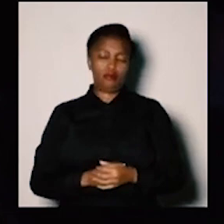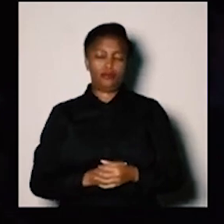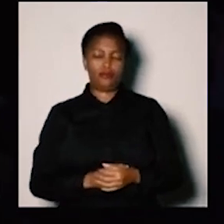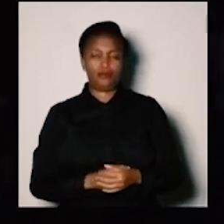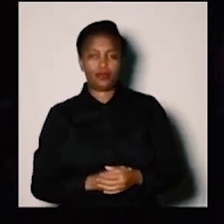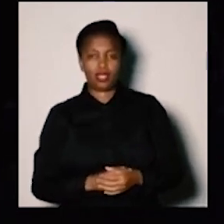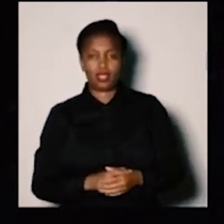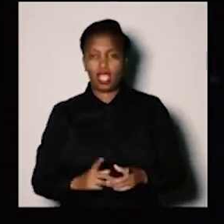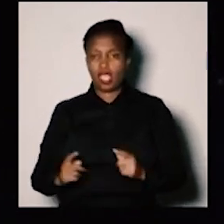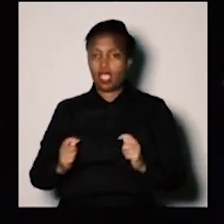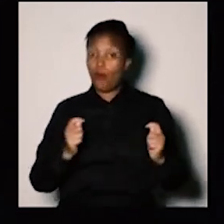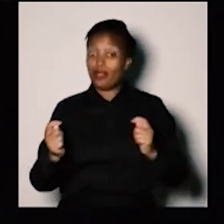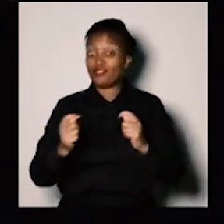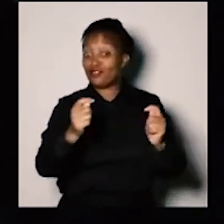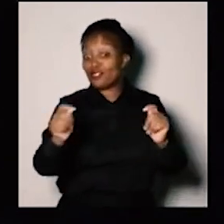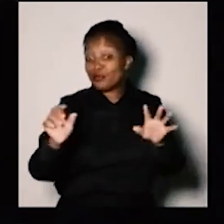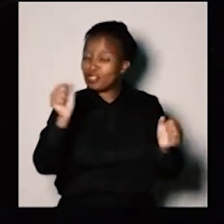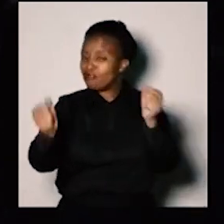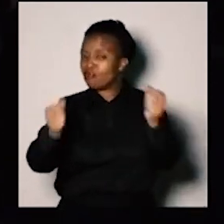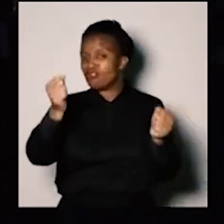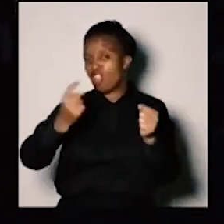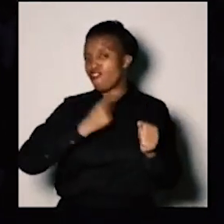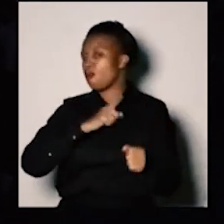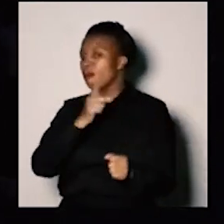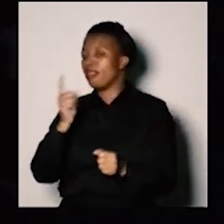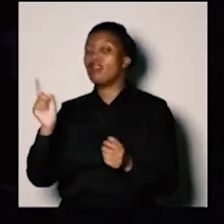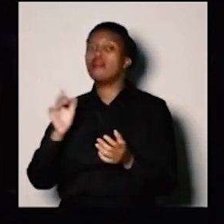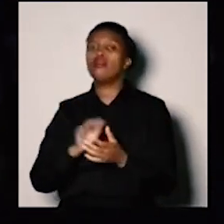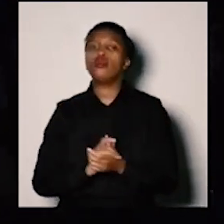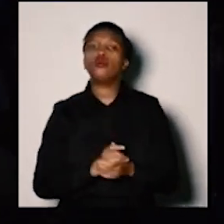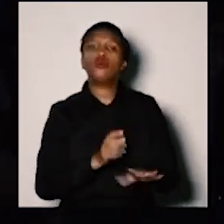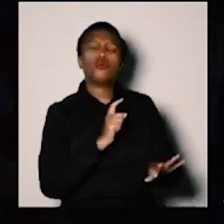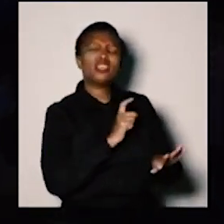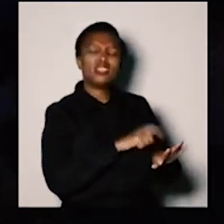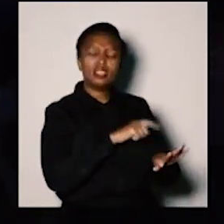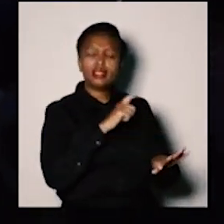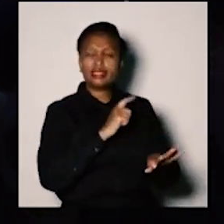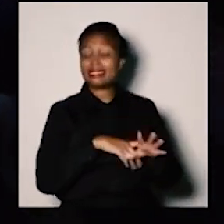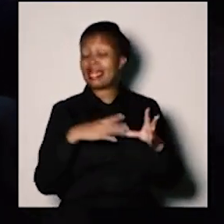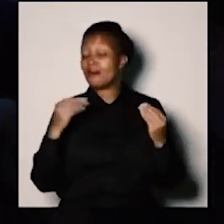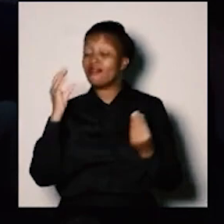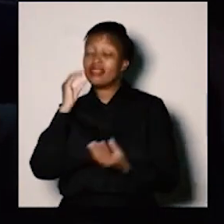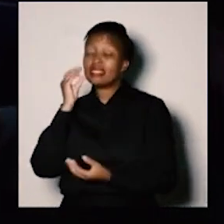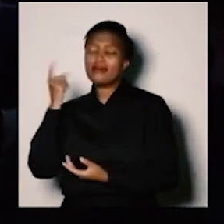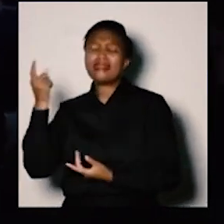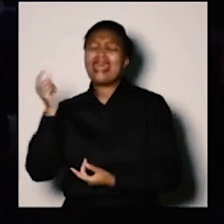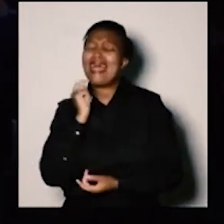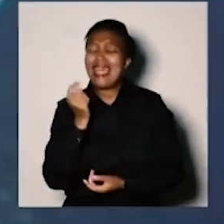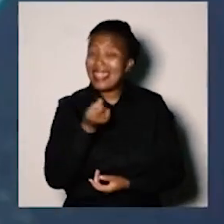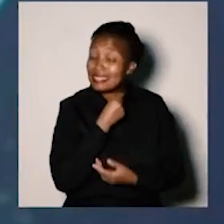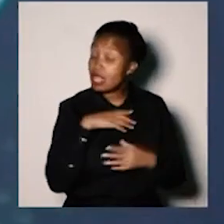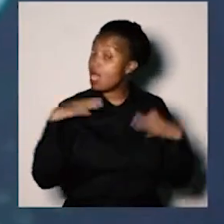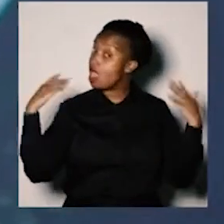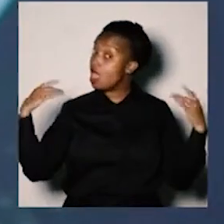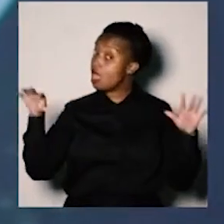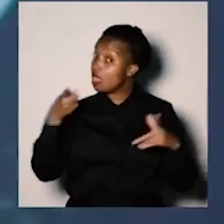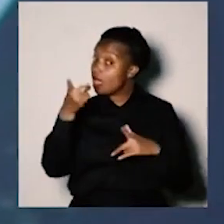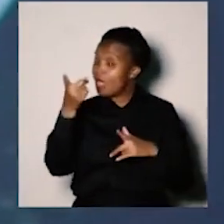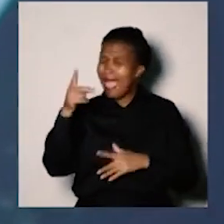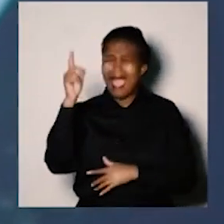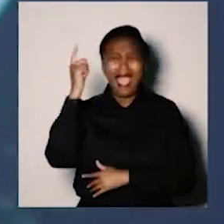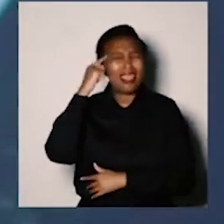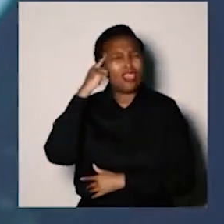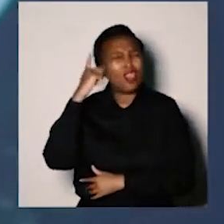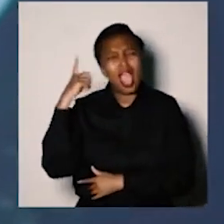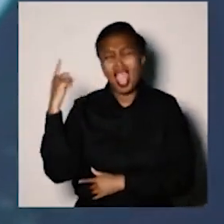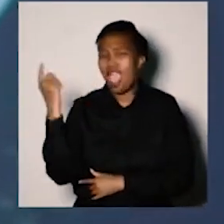with Pastor Don Phillips, he was the one driving me around. We spent a great time with that young man. So I said to him, hey, I thought I was the